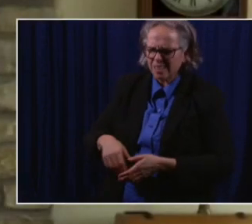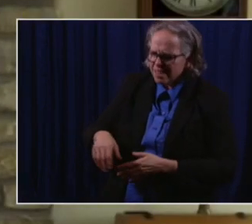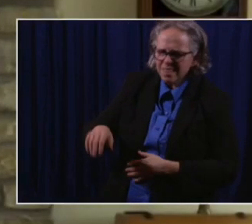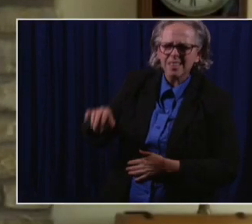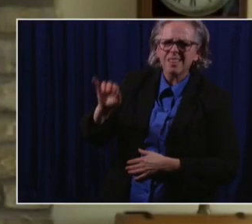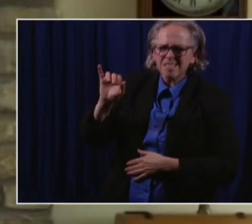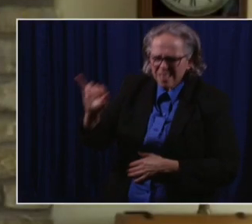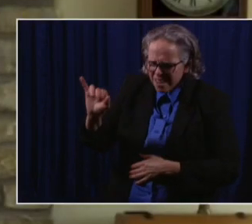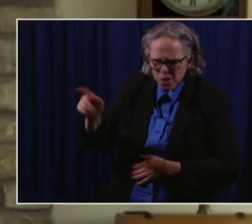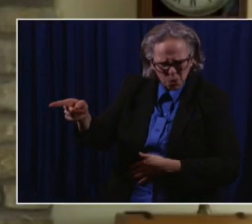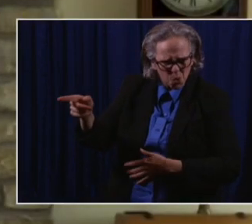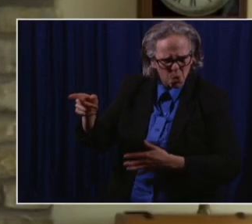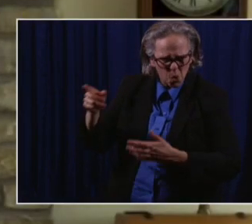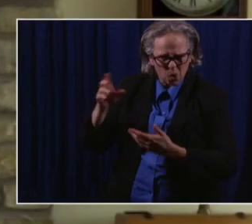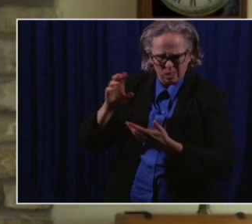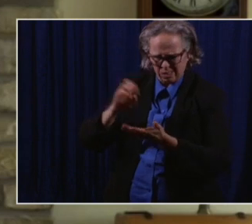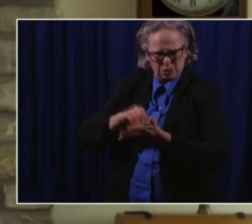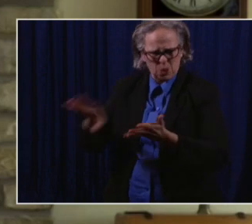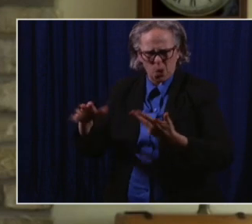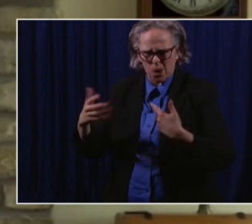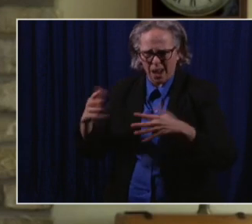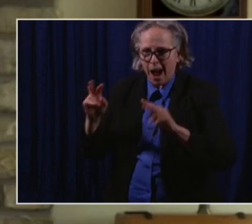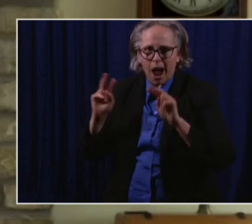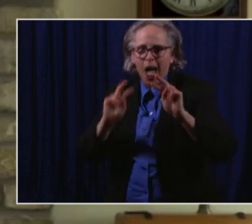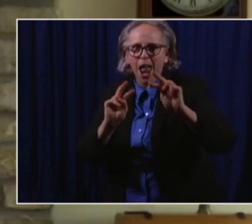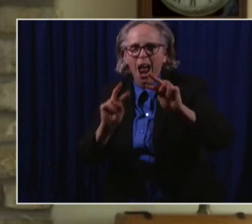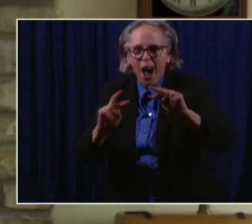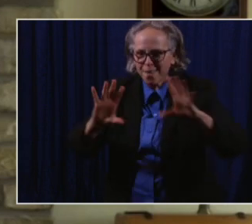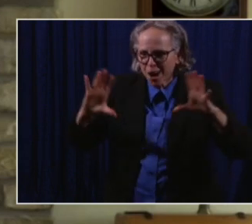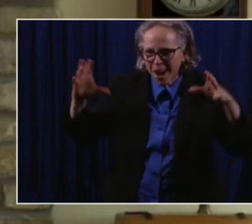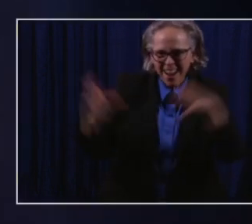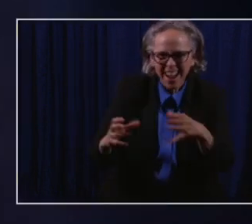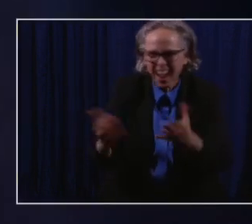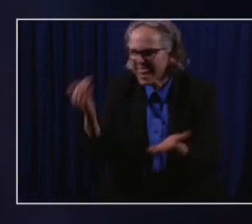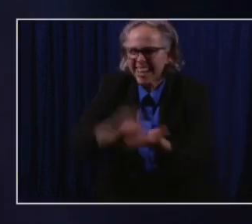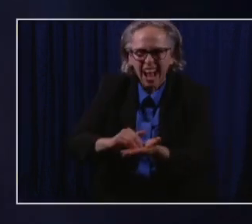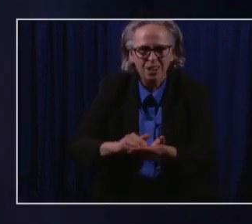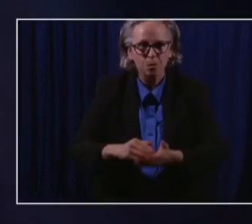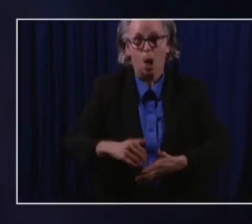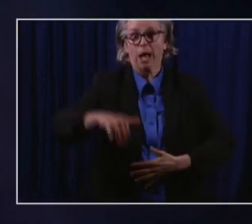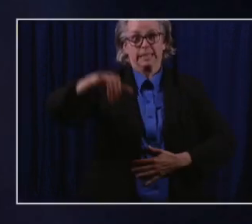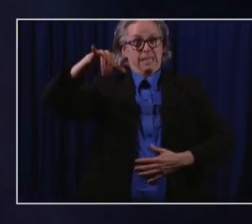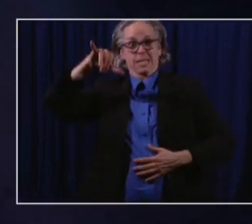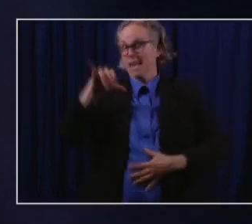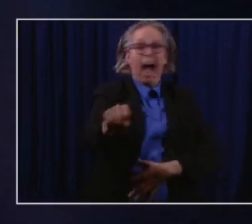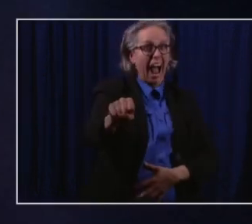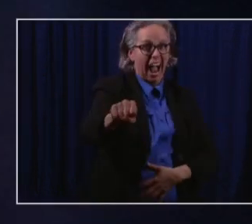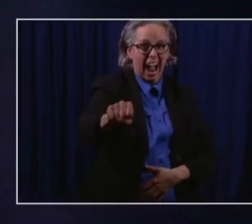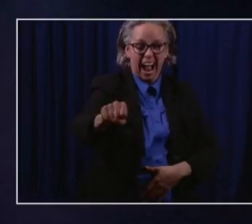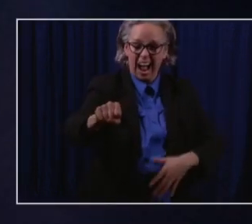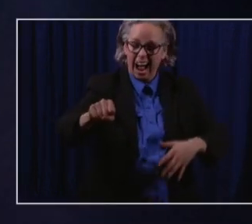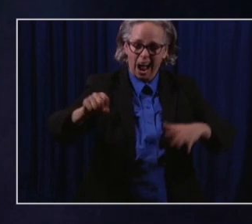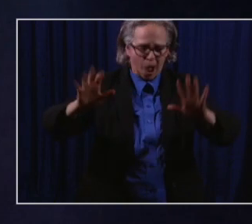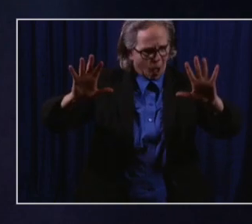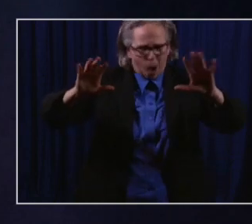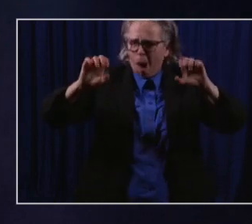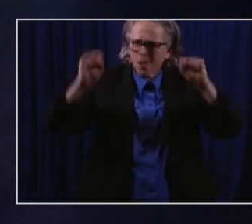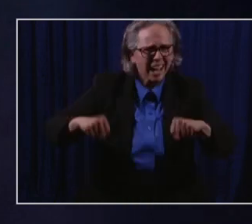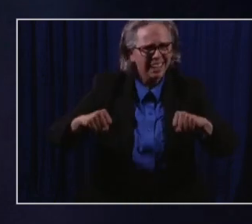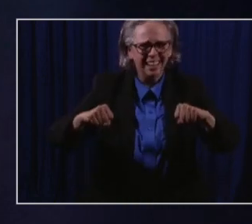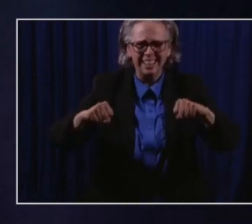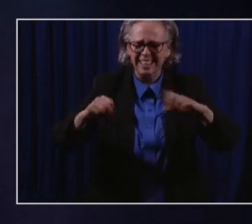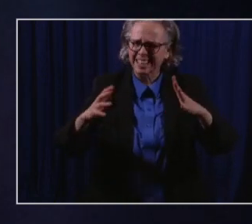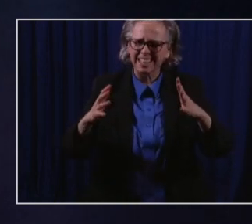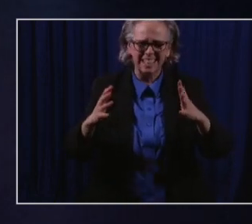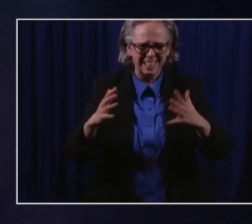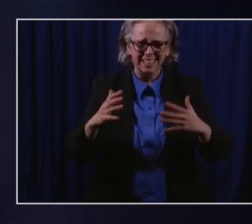looking forward to kind of getting back together in class? Absolutely. I had the opportunity, and I know a lot